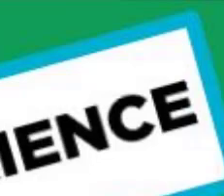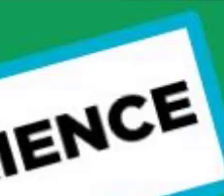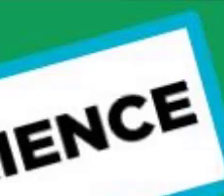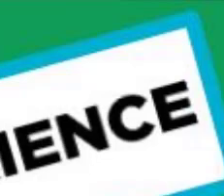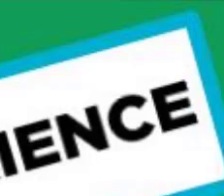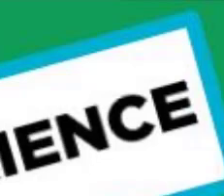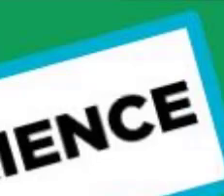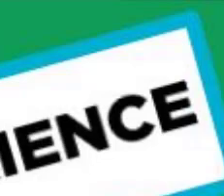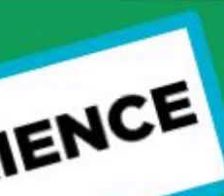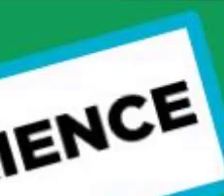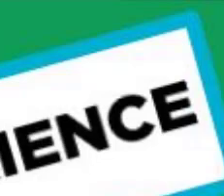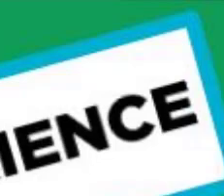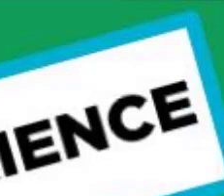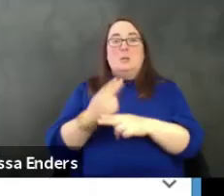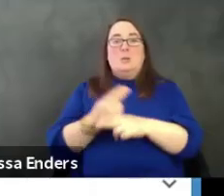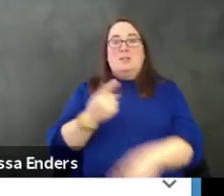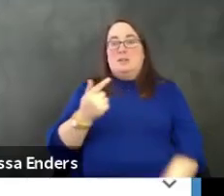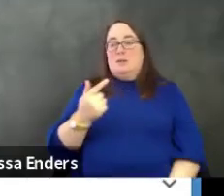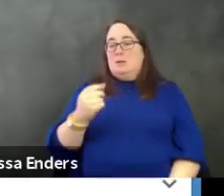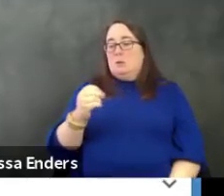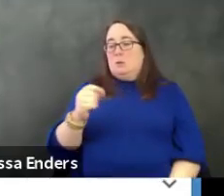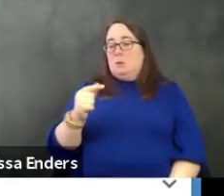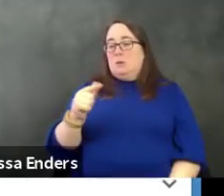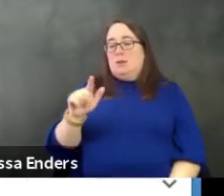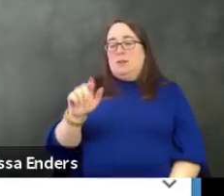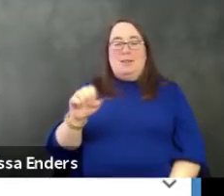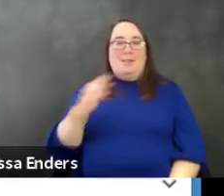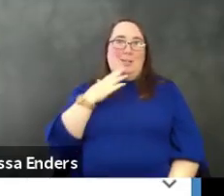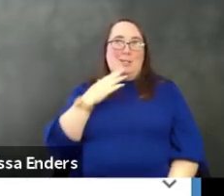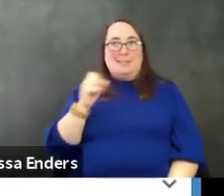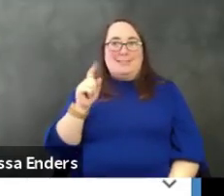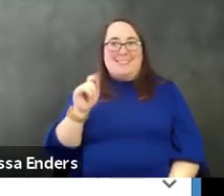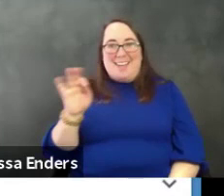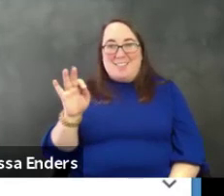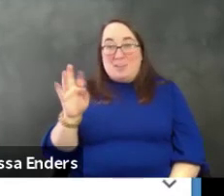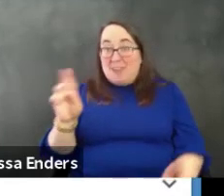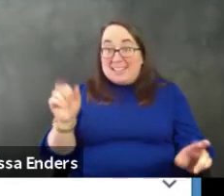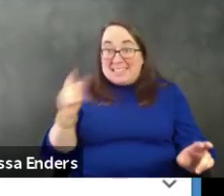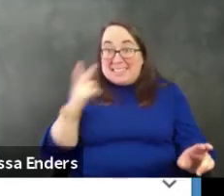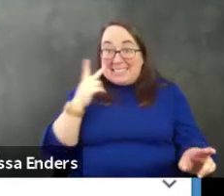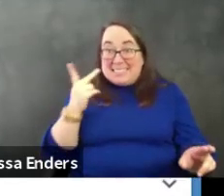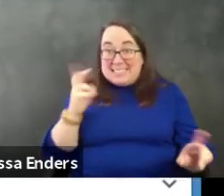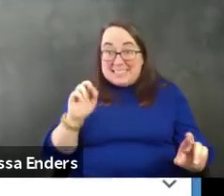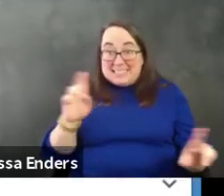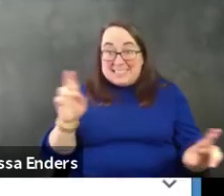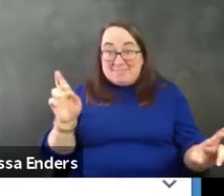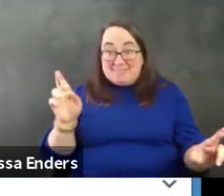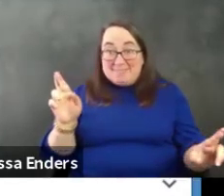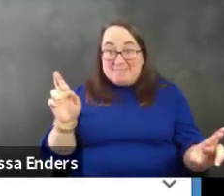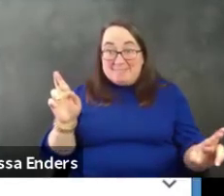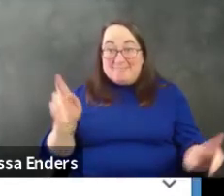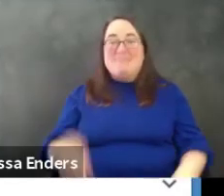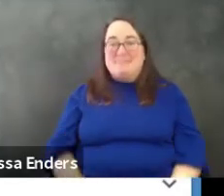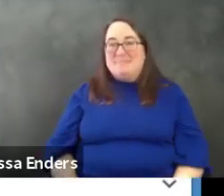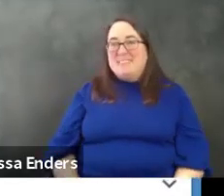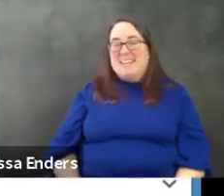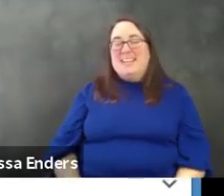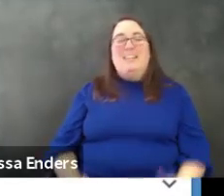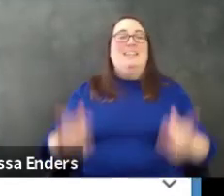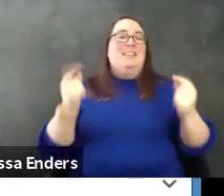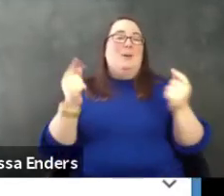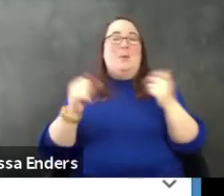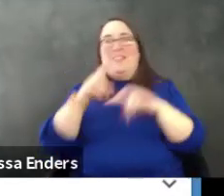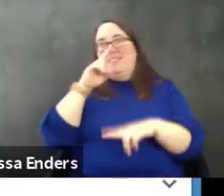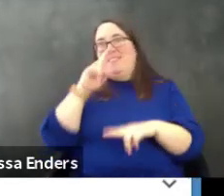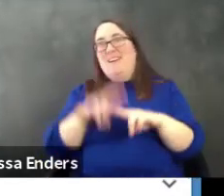to the Google good stuff here. There we go. Are we good? Hopefully you guys can see the screen. So we're going to do some fun stuff here